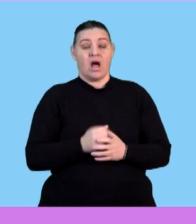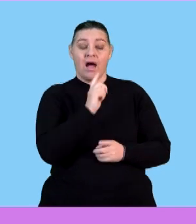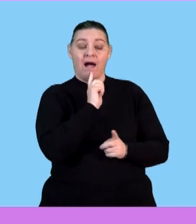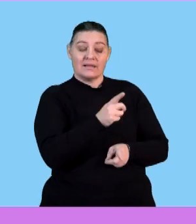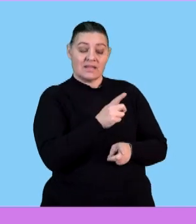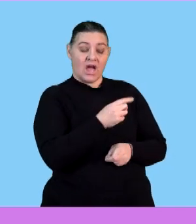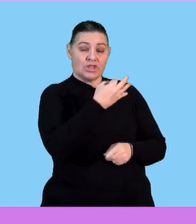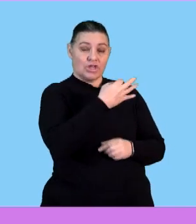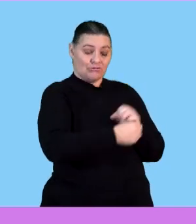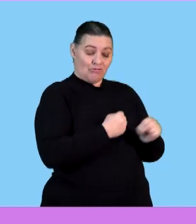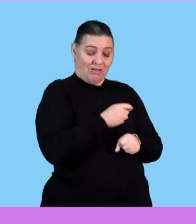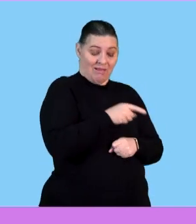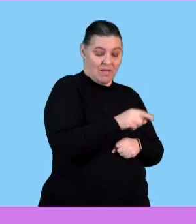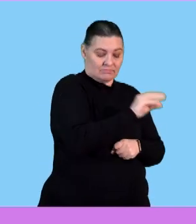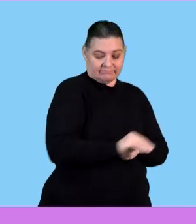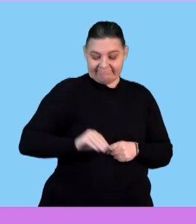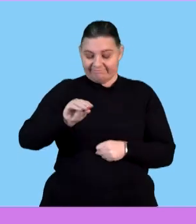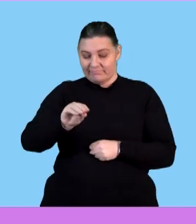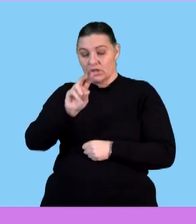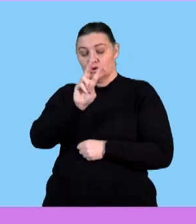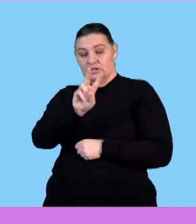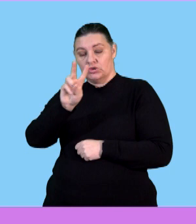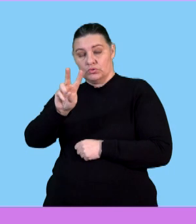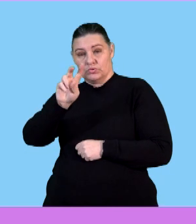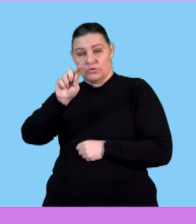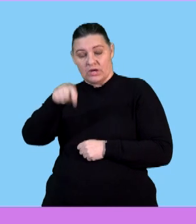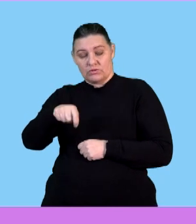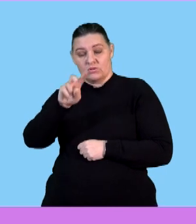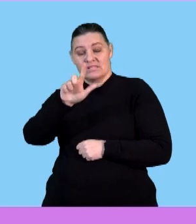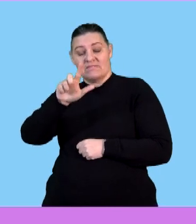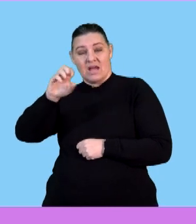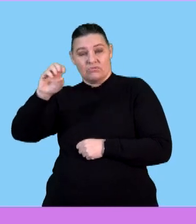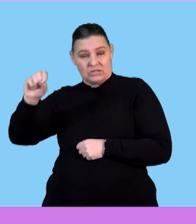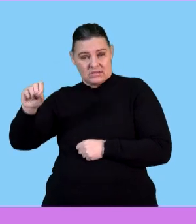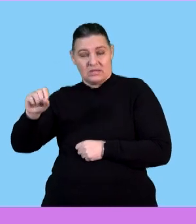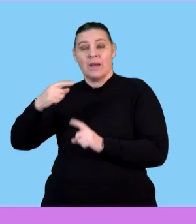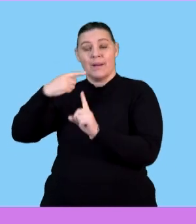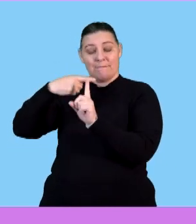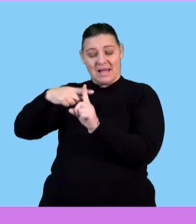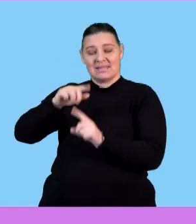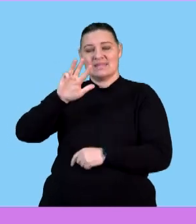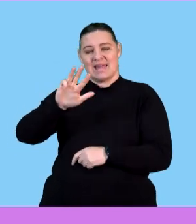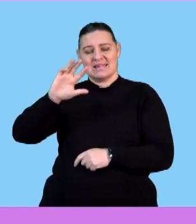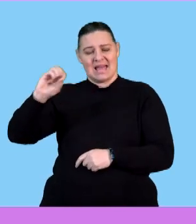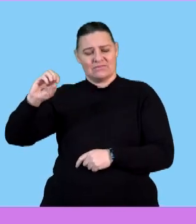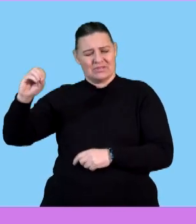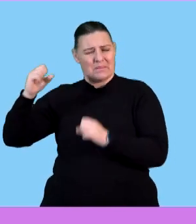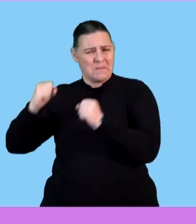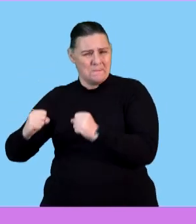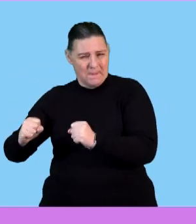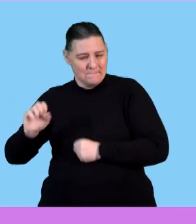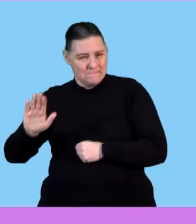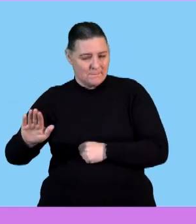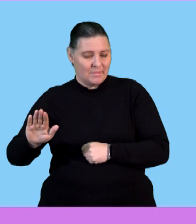Okay. We get 22,700 Rand, last year's amount, plus